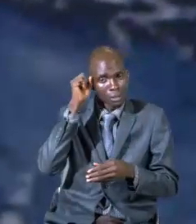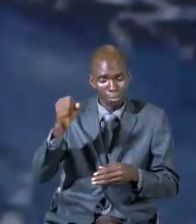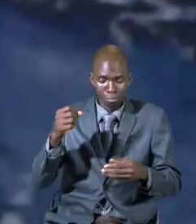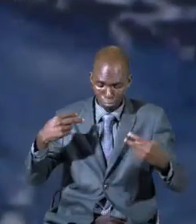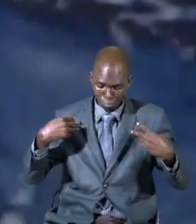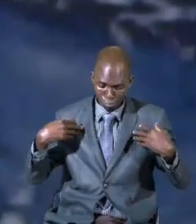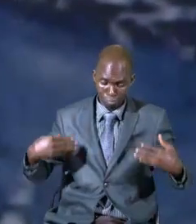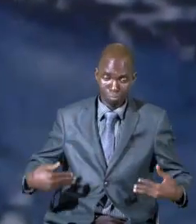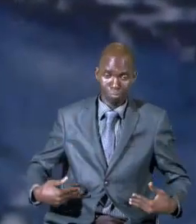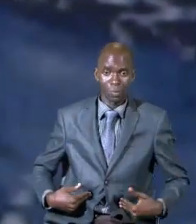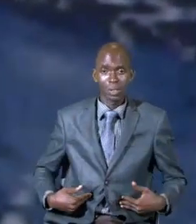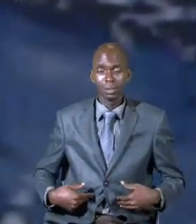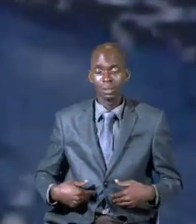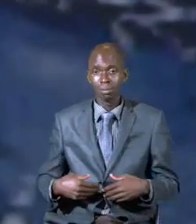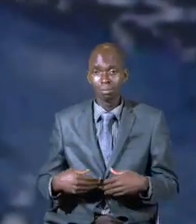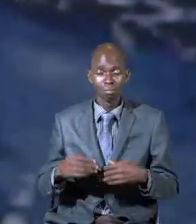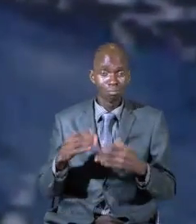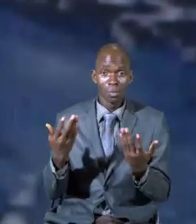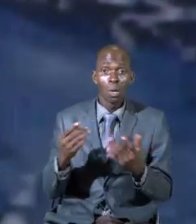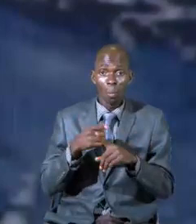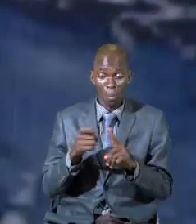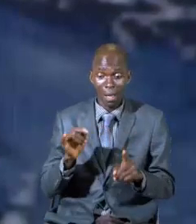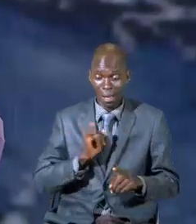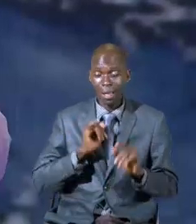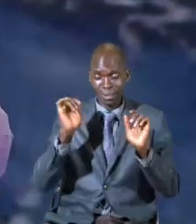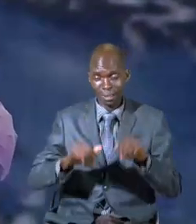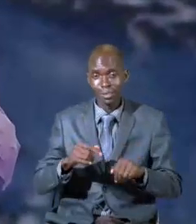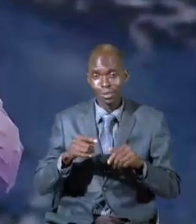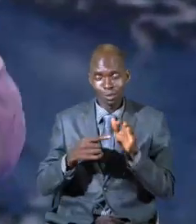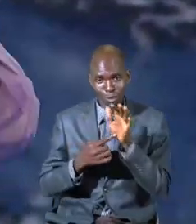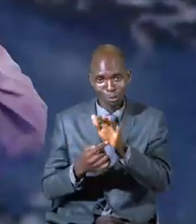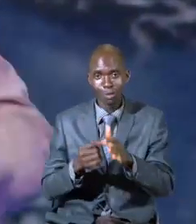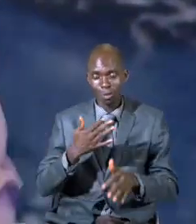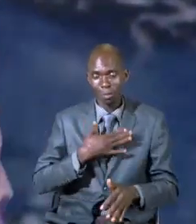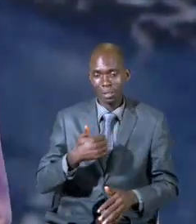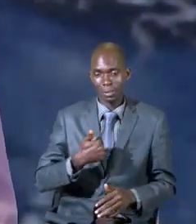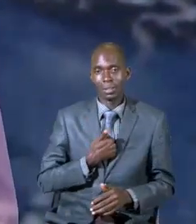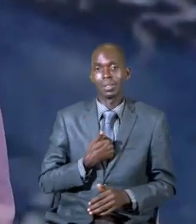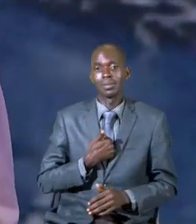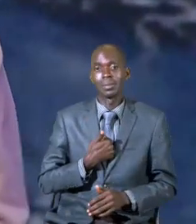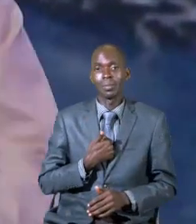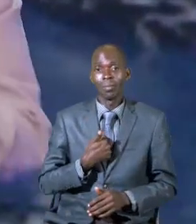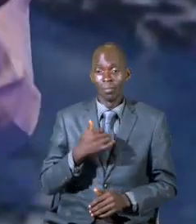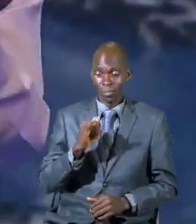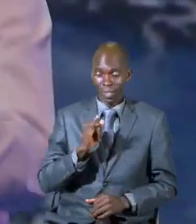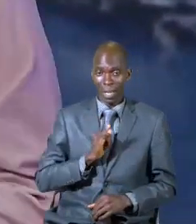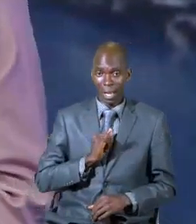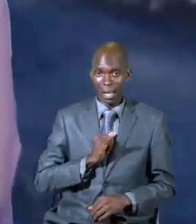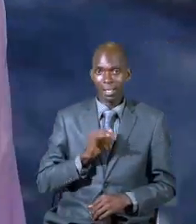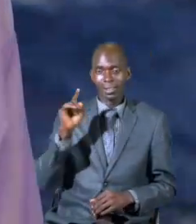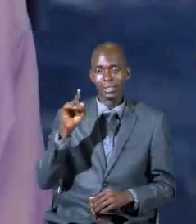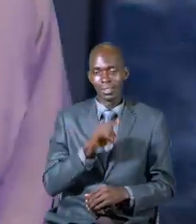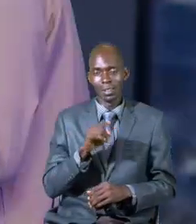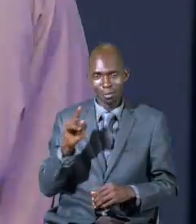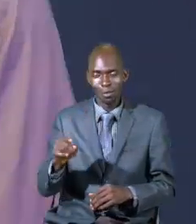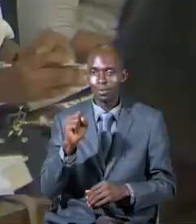about myself. I therefore so run. I am still